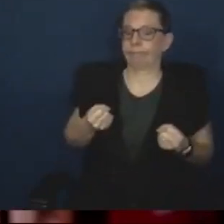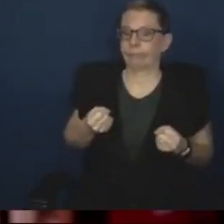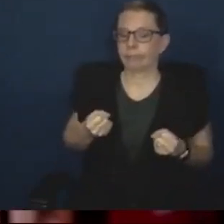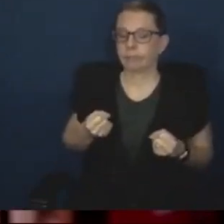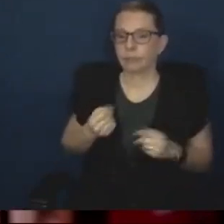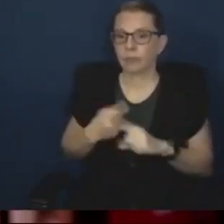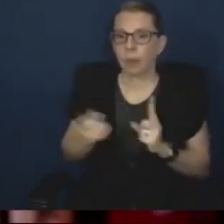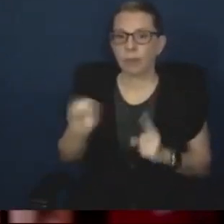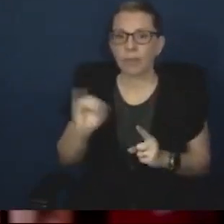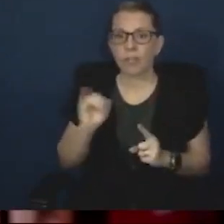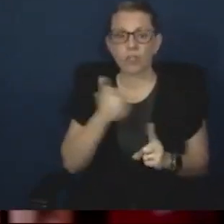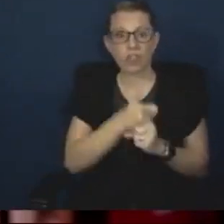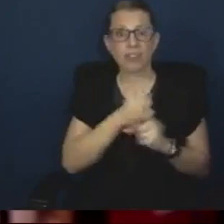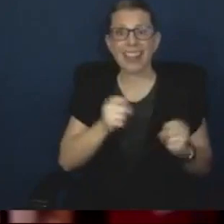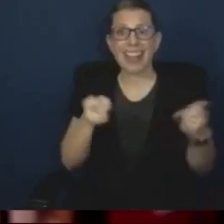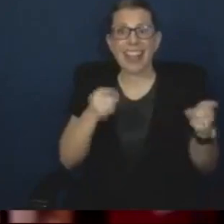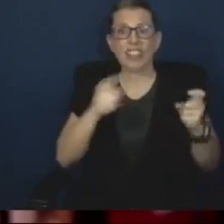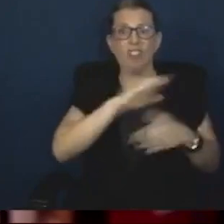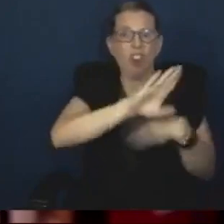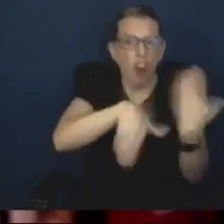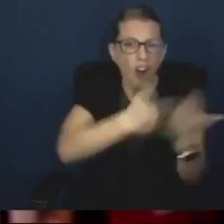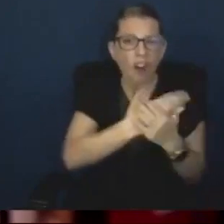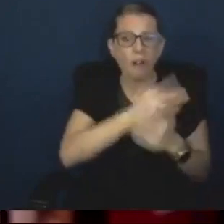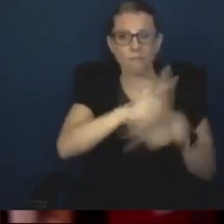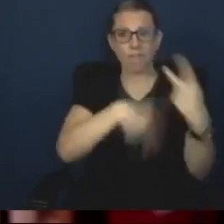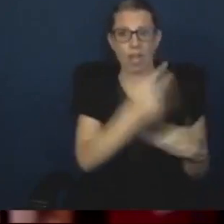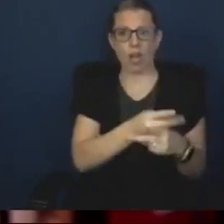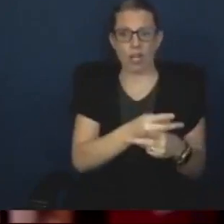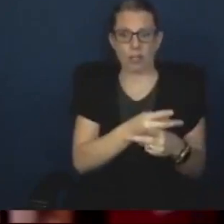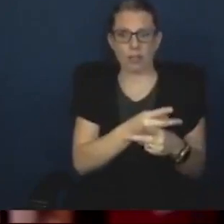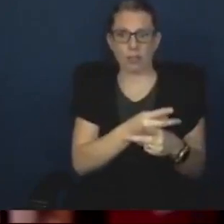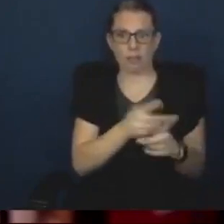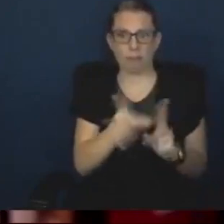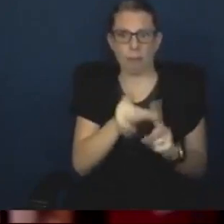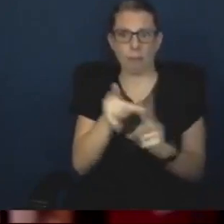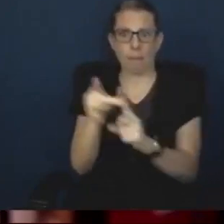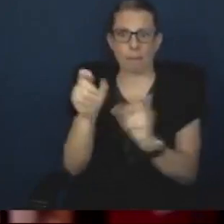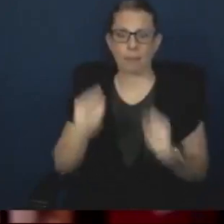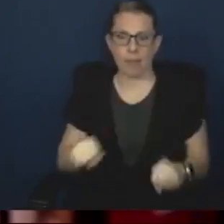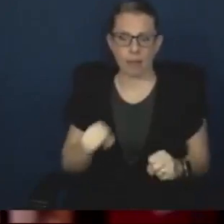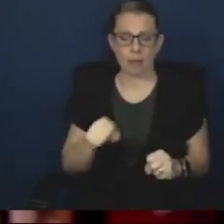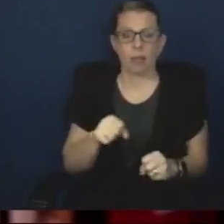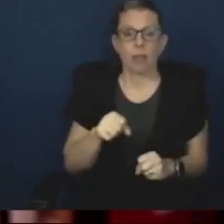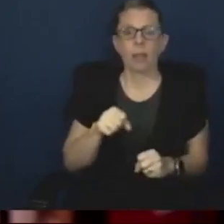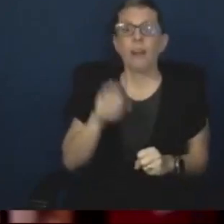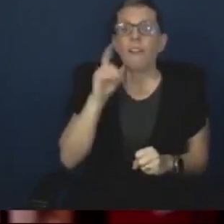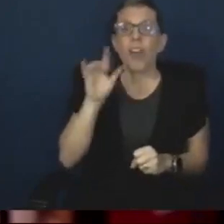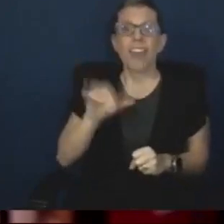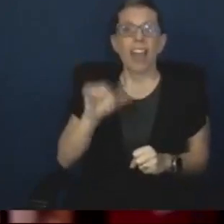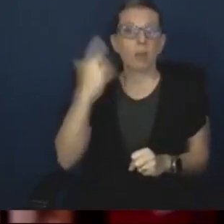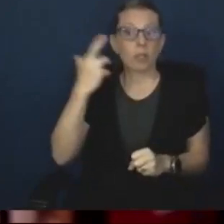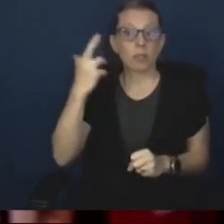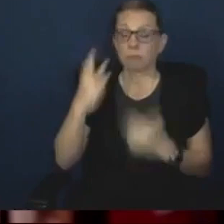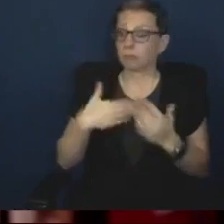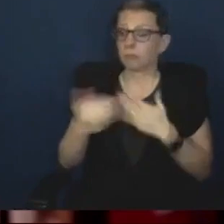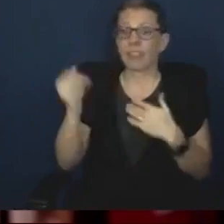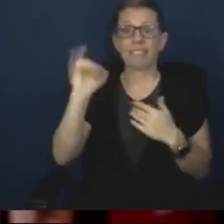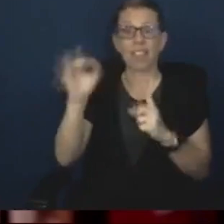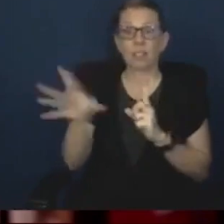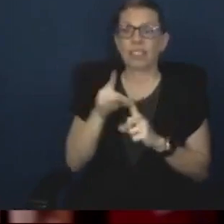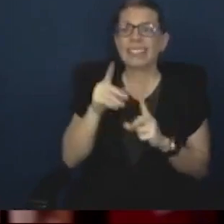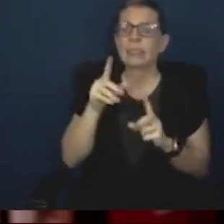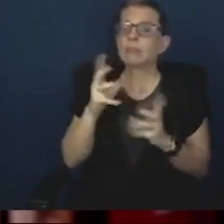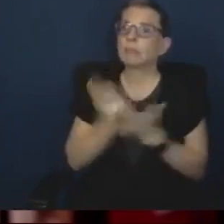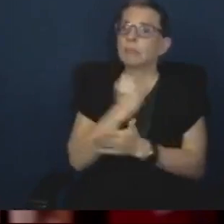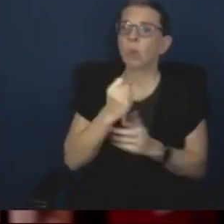handle all variants that we throw at you. So for that reason, I tell people, even if you've been infected, get at least one dose.